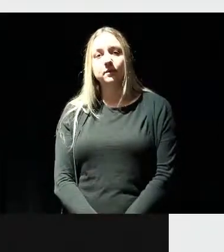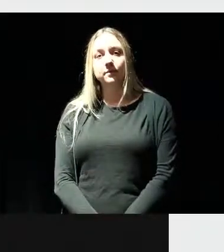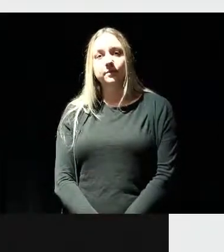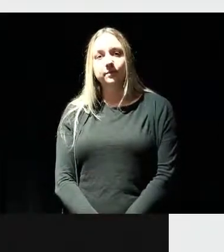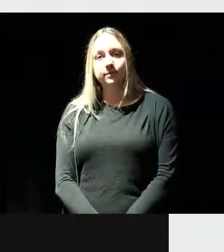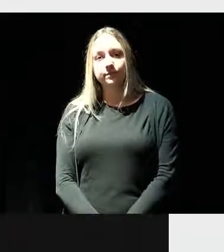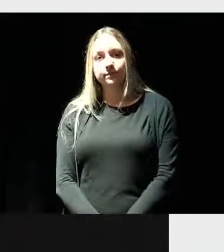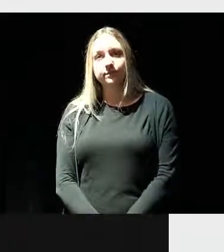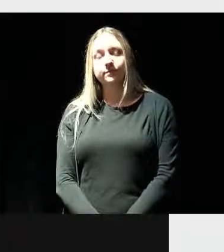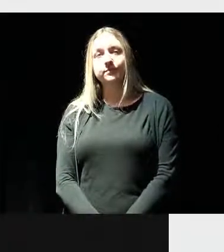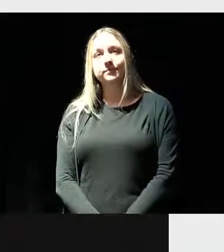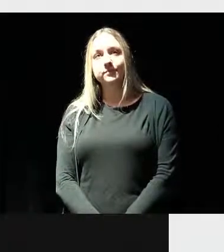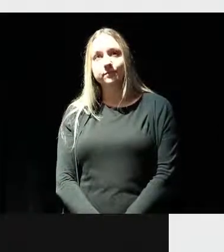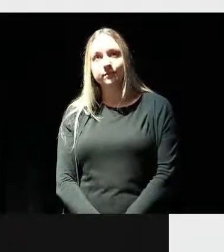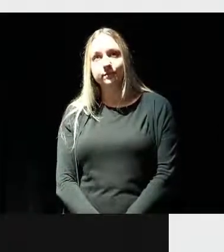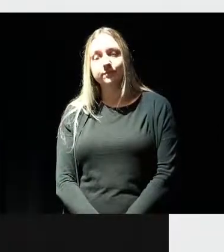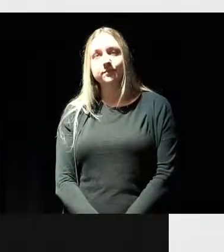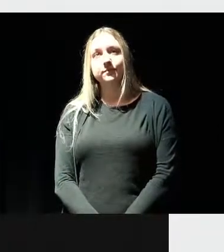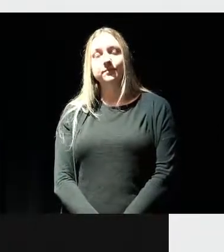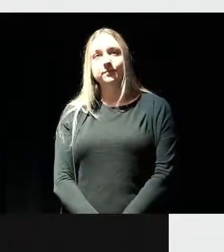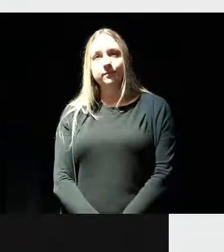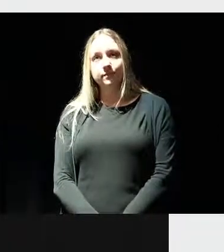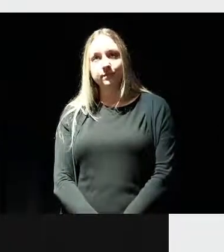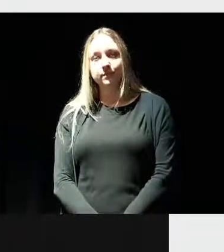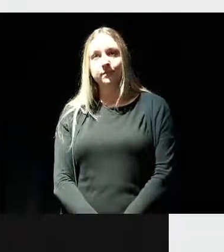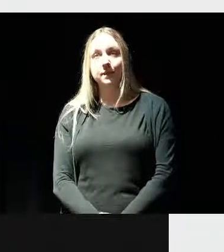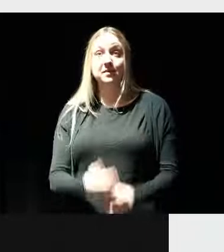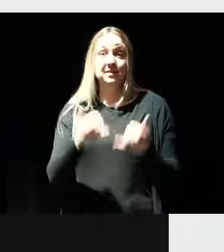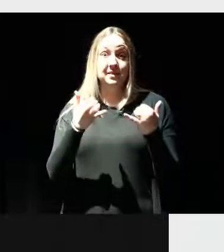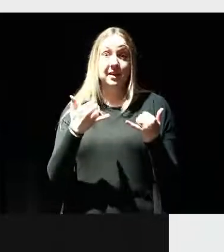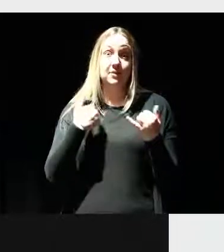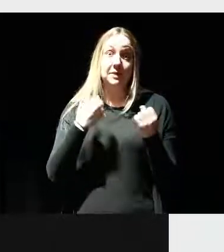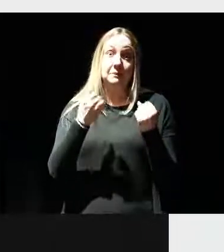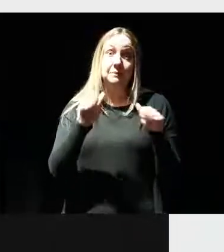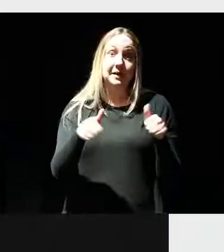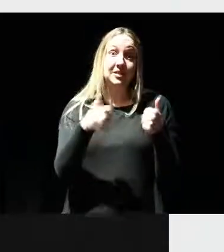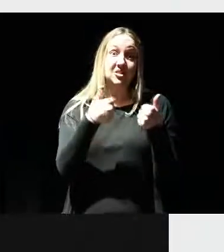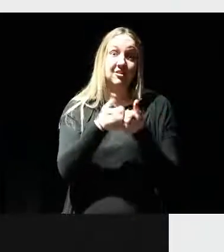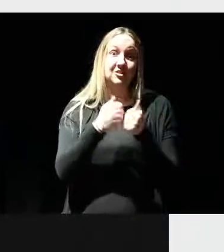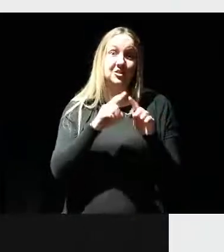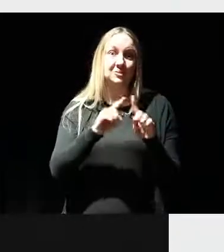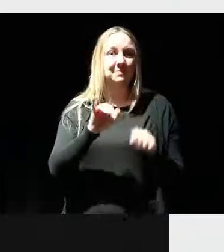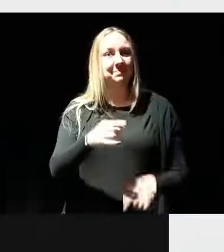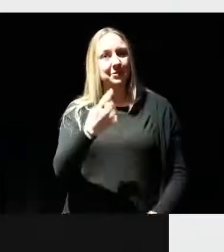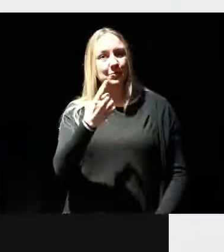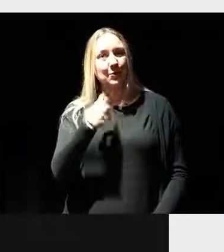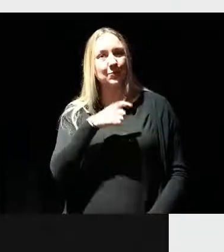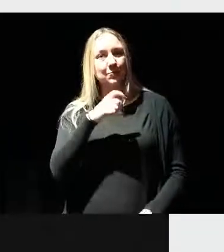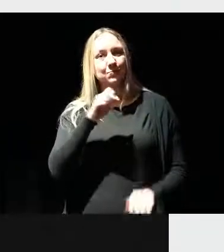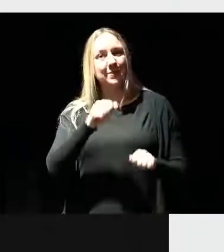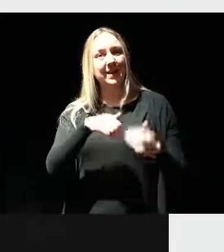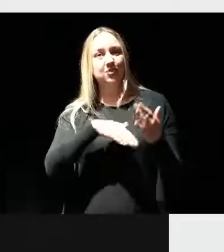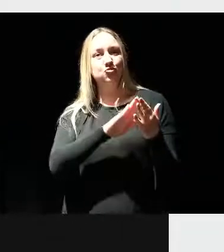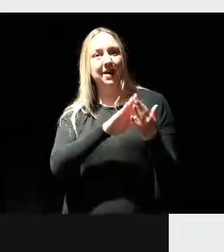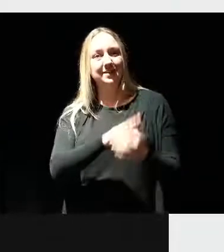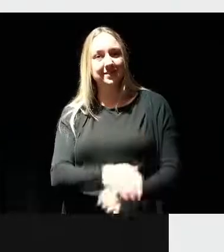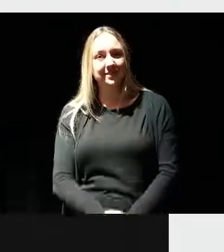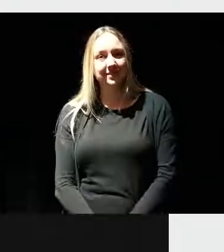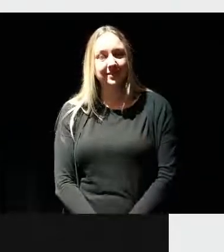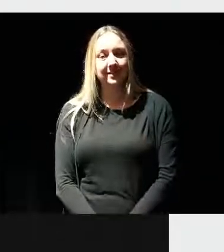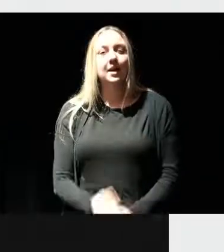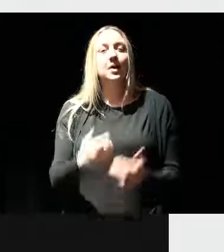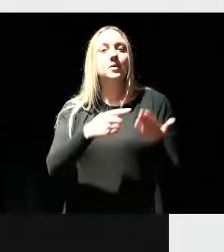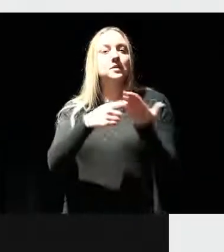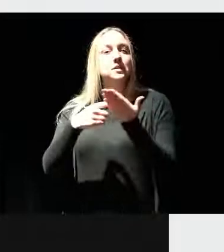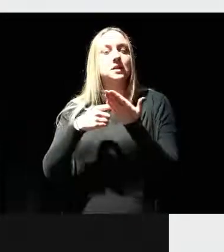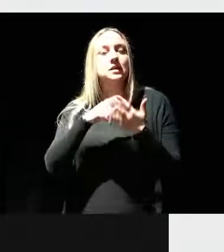than today, given many of the challenges that we have in front of us. I want to talk about a series of projects that we